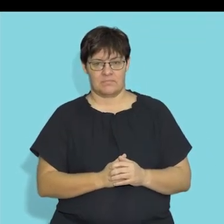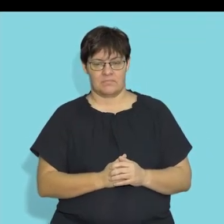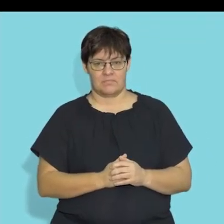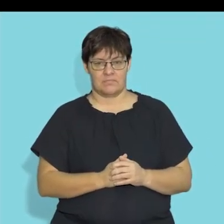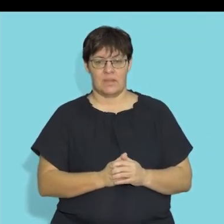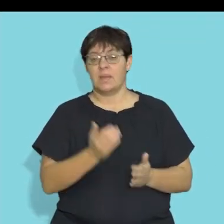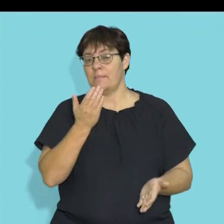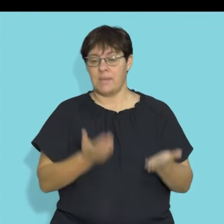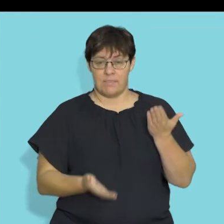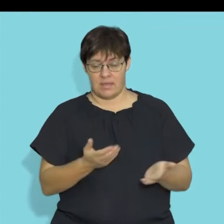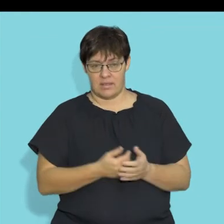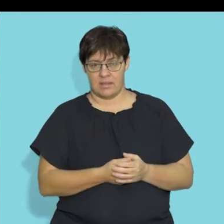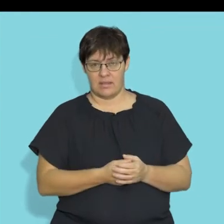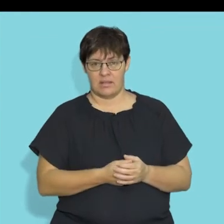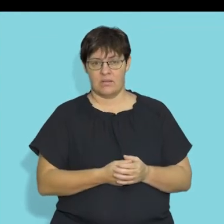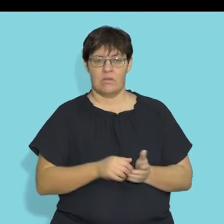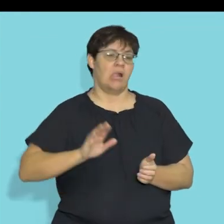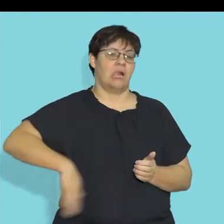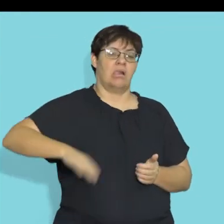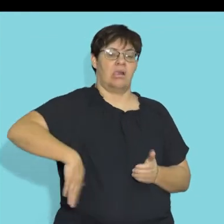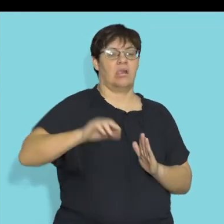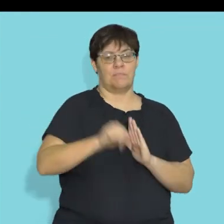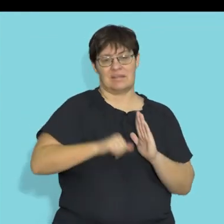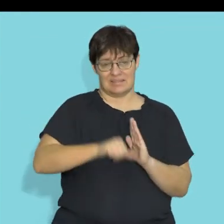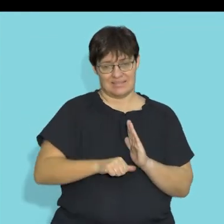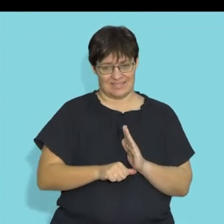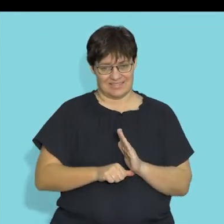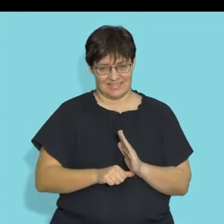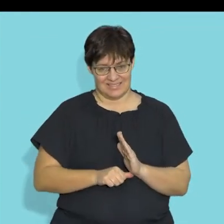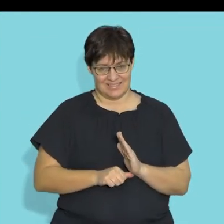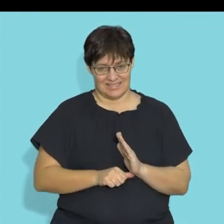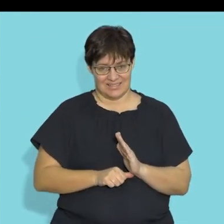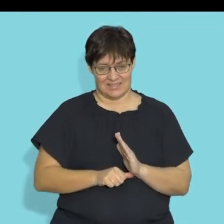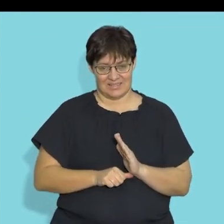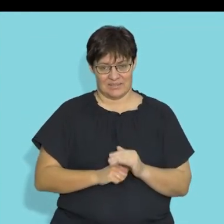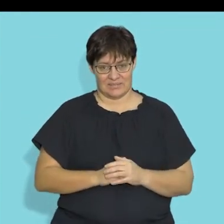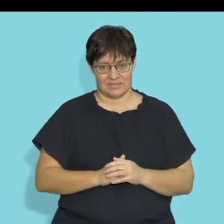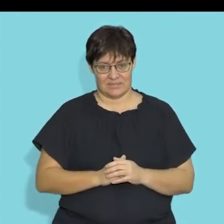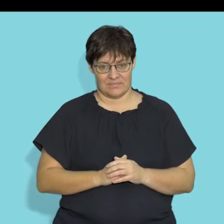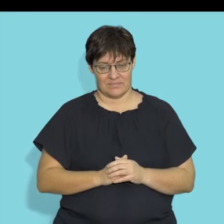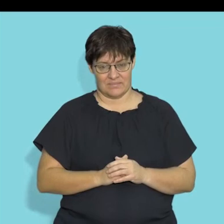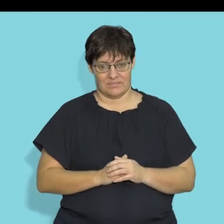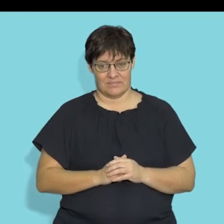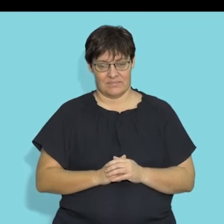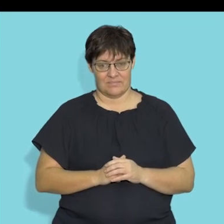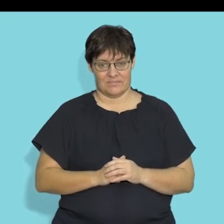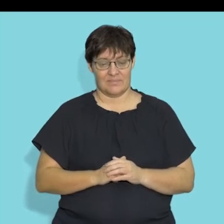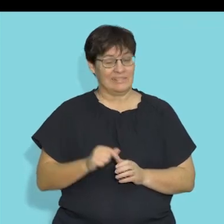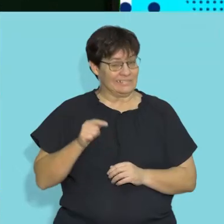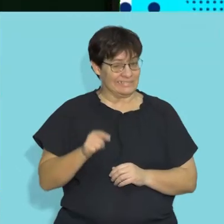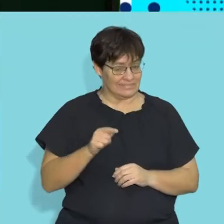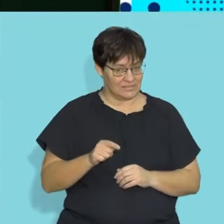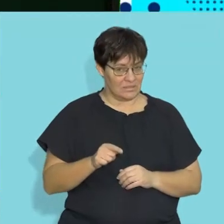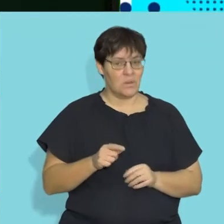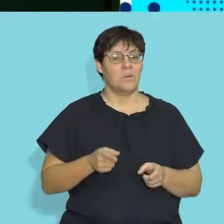It could be that we neglected to do the necessary maintenance. And this